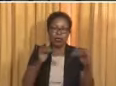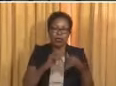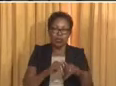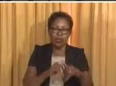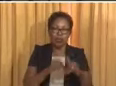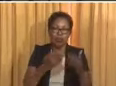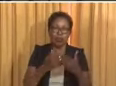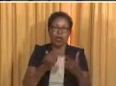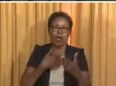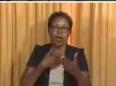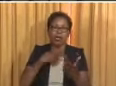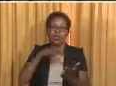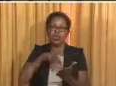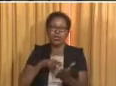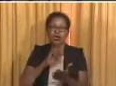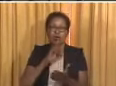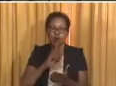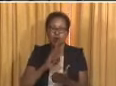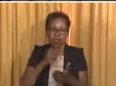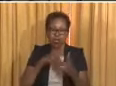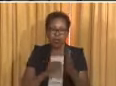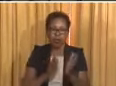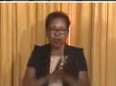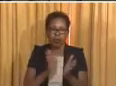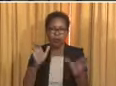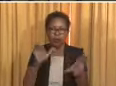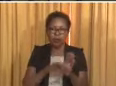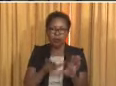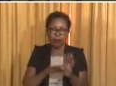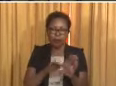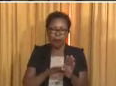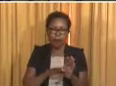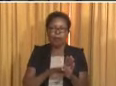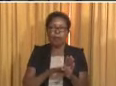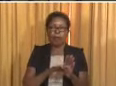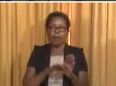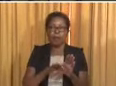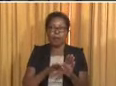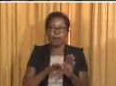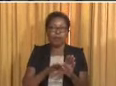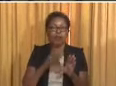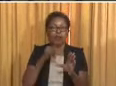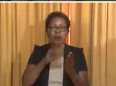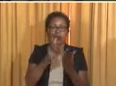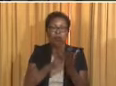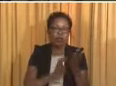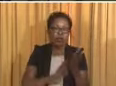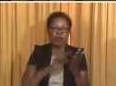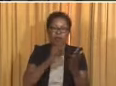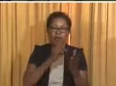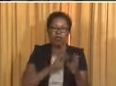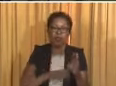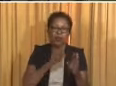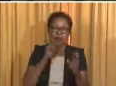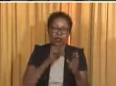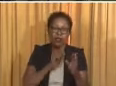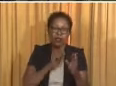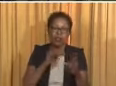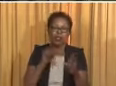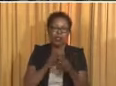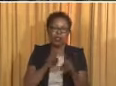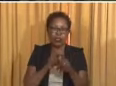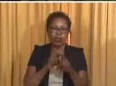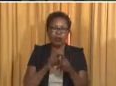public participation. And in that regard, a bill in the County Assembly, having been read for the first time, is committed to the relevant